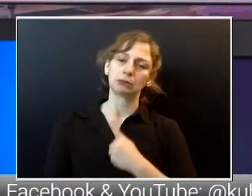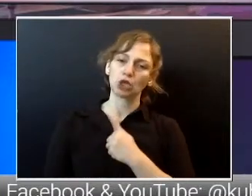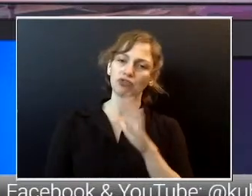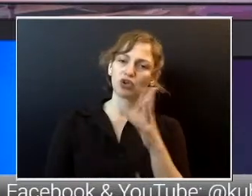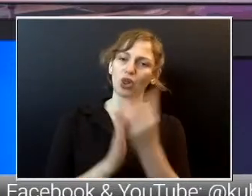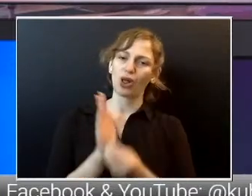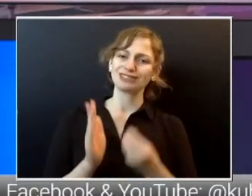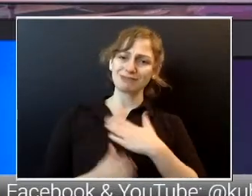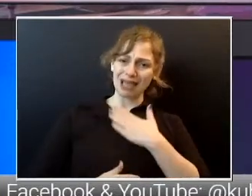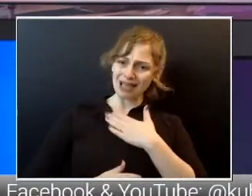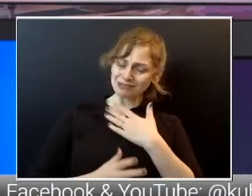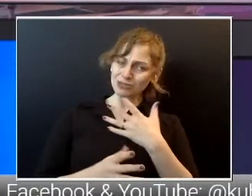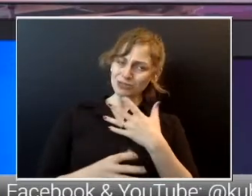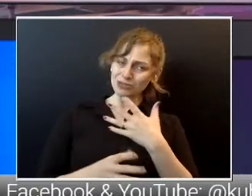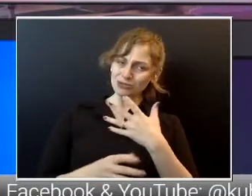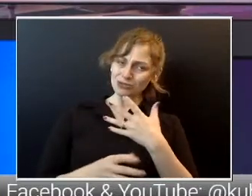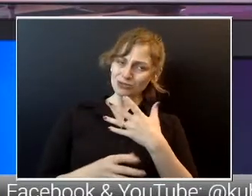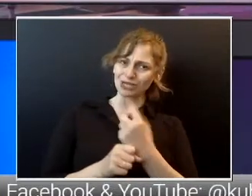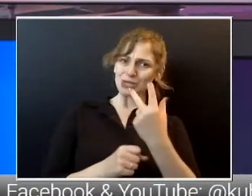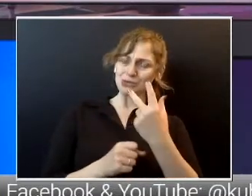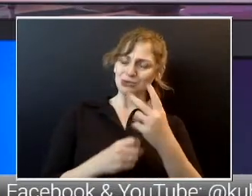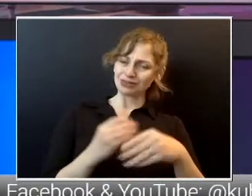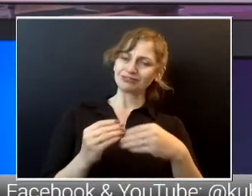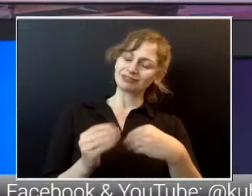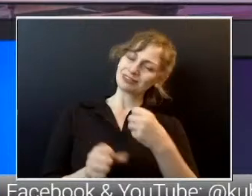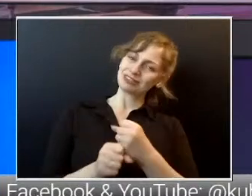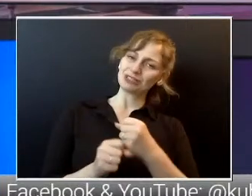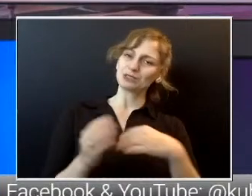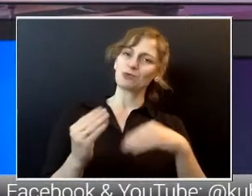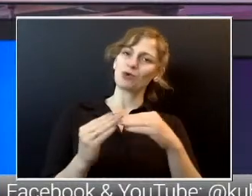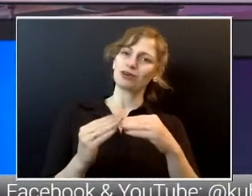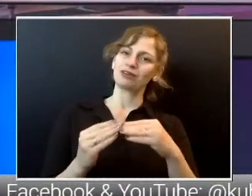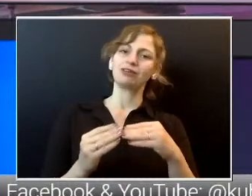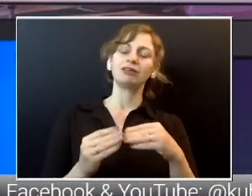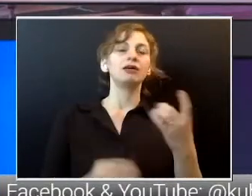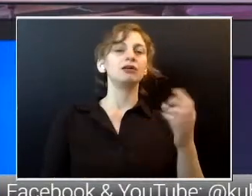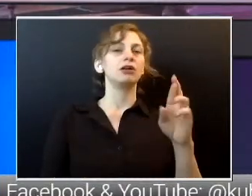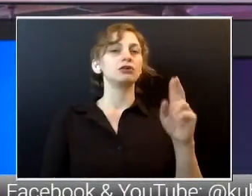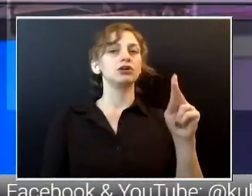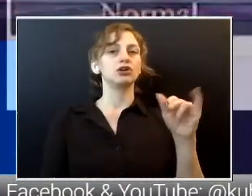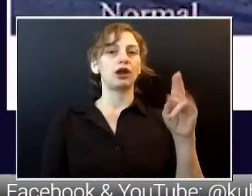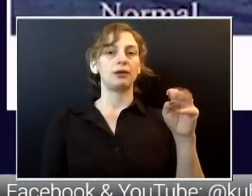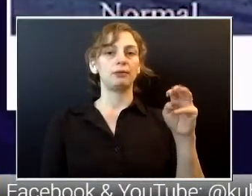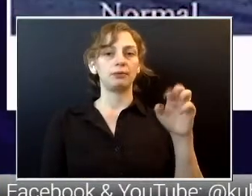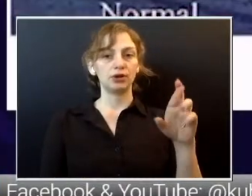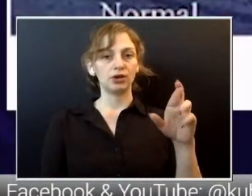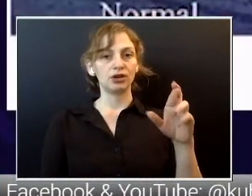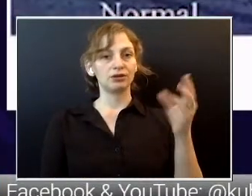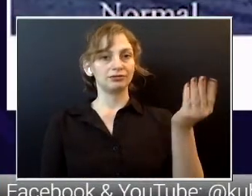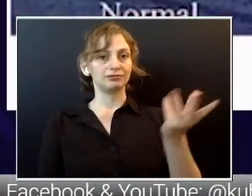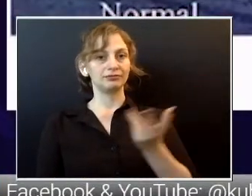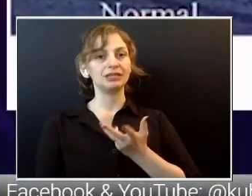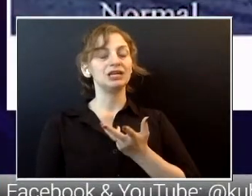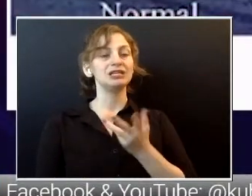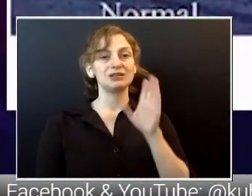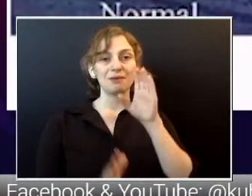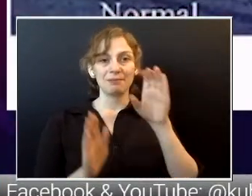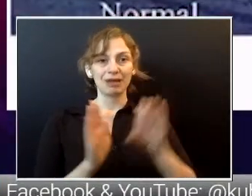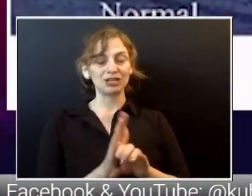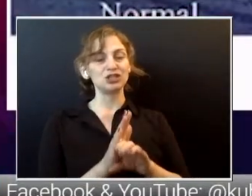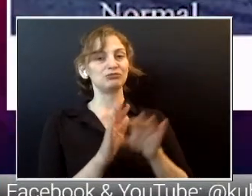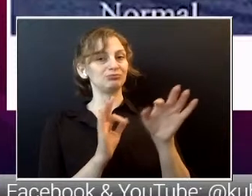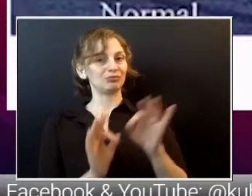Yeah. Dr. Kramer shared some really remarkable images to show our viewers and help explain what an aortic dissection looks